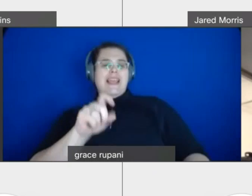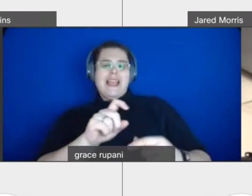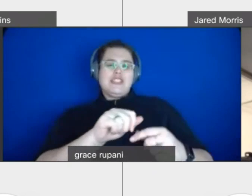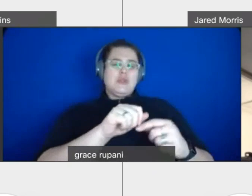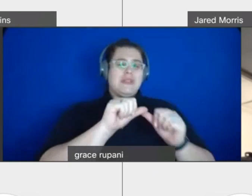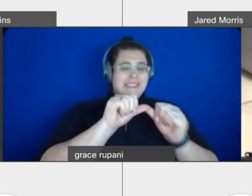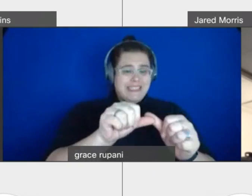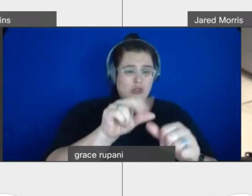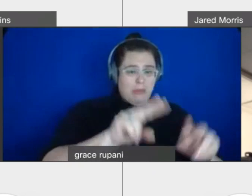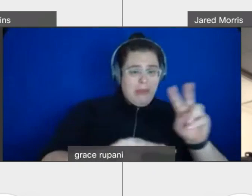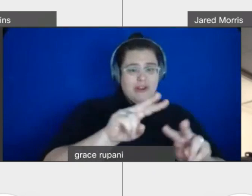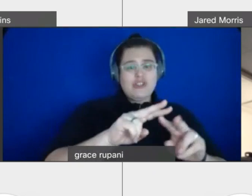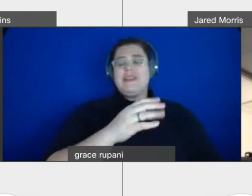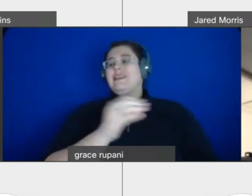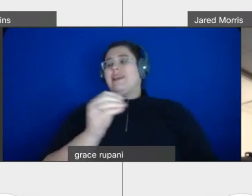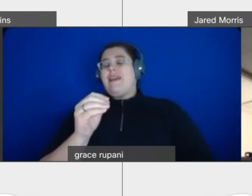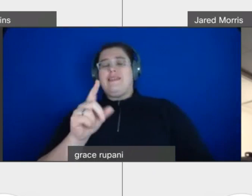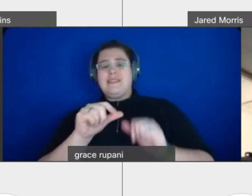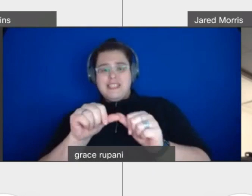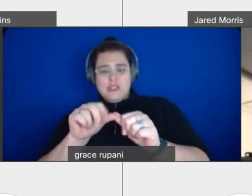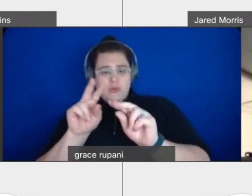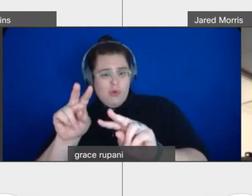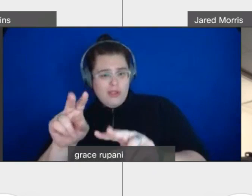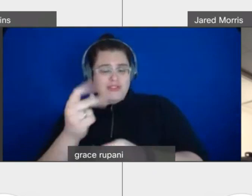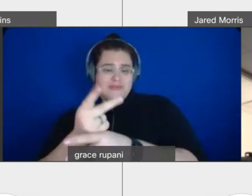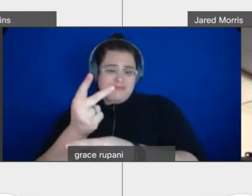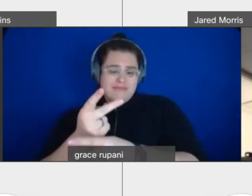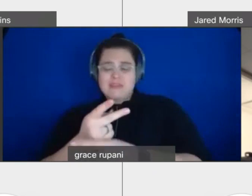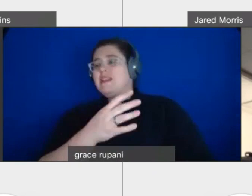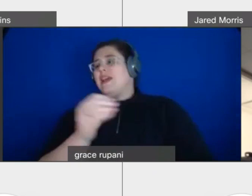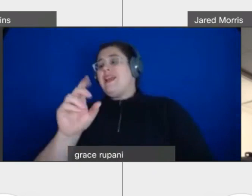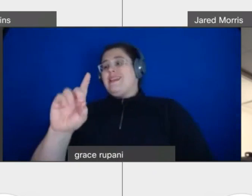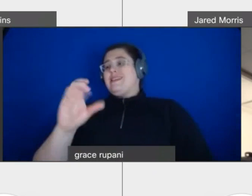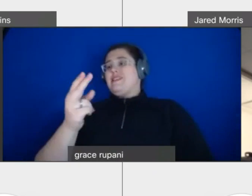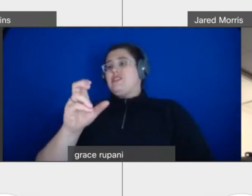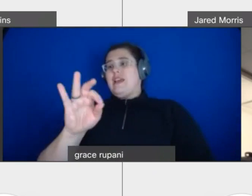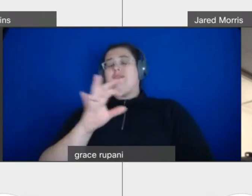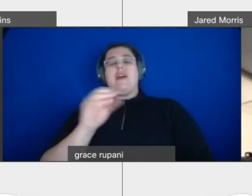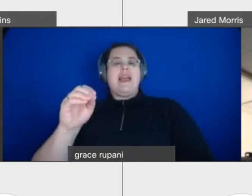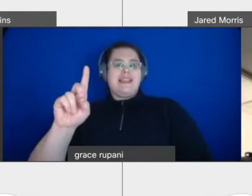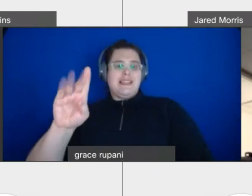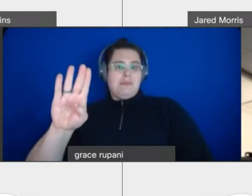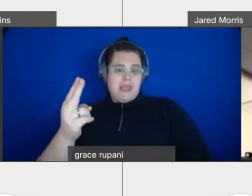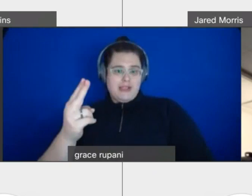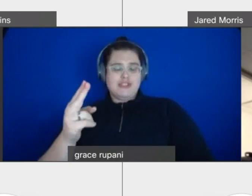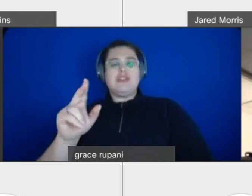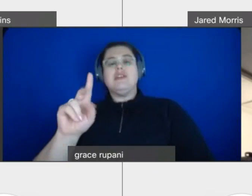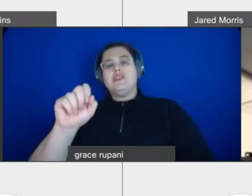partnerships with DHCF and DC Health and the Department of Behavioral Health have just